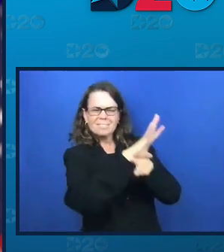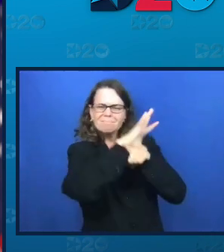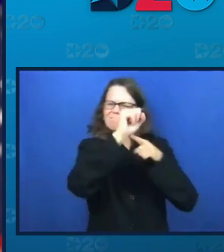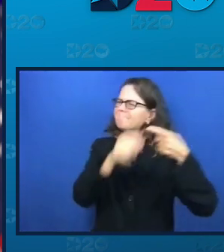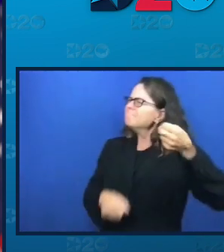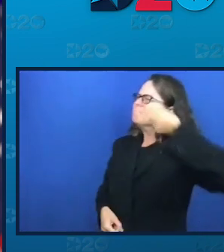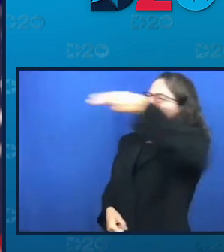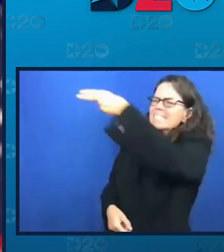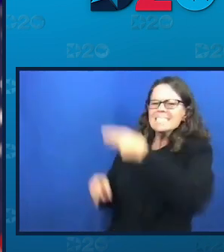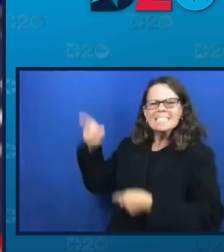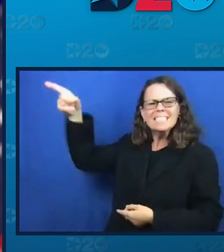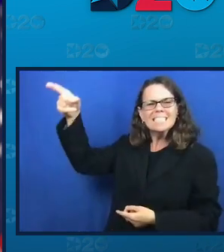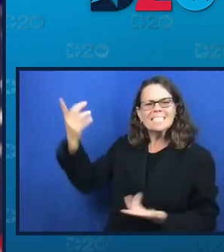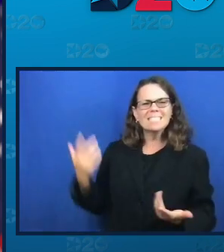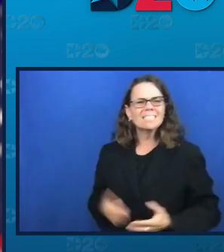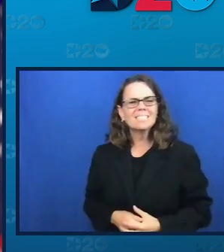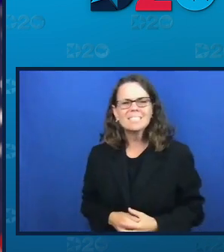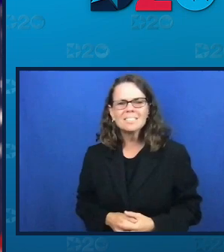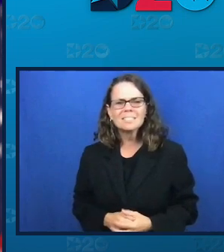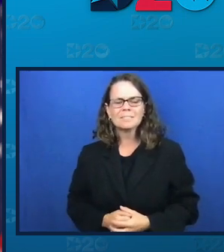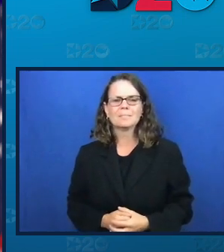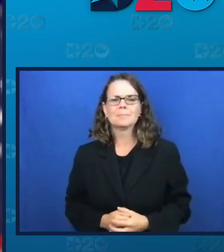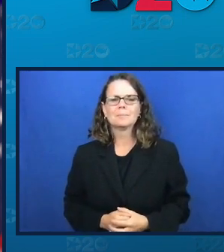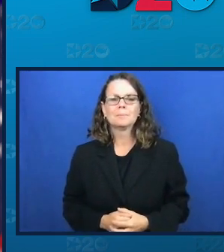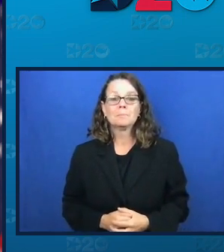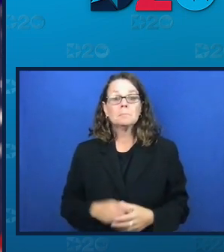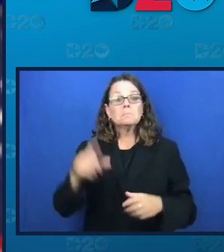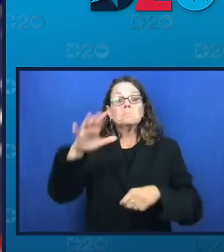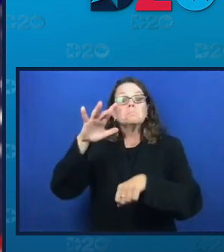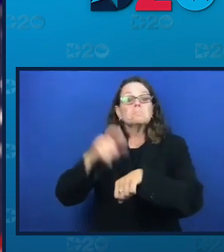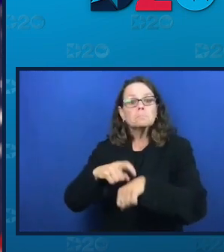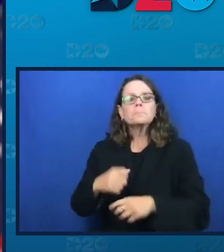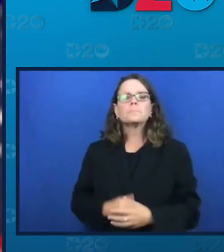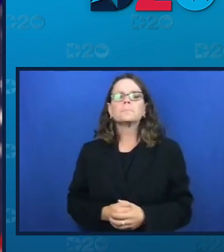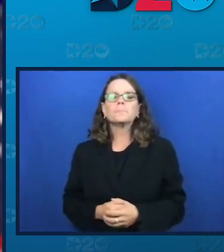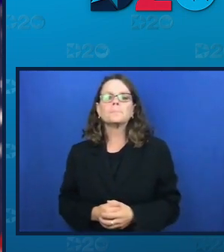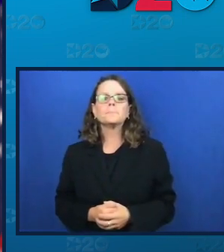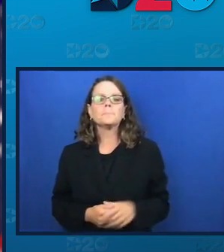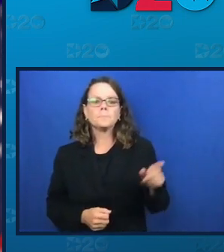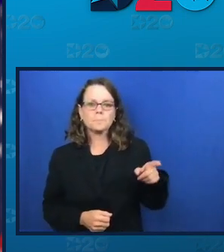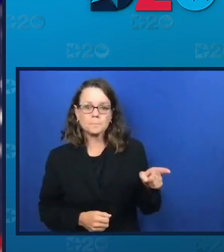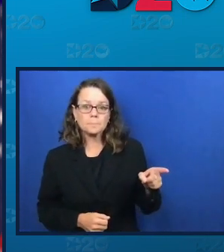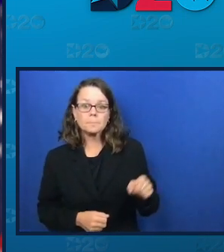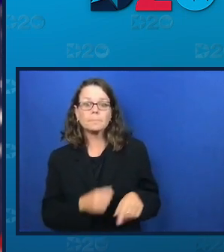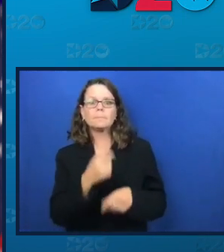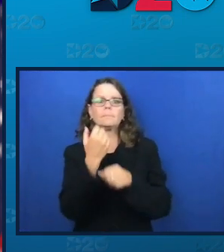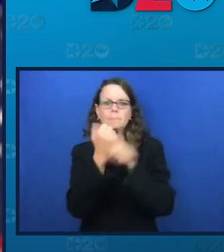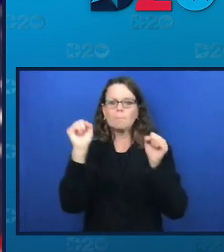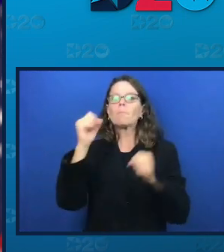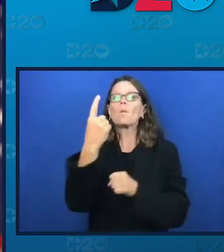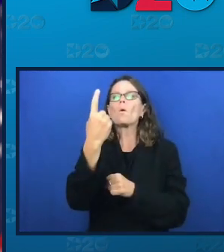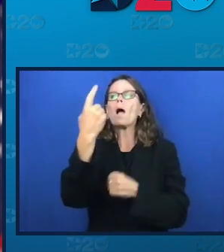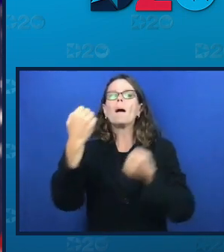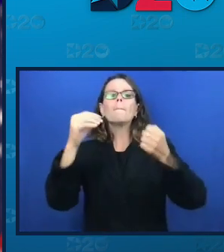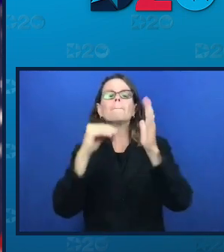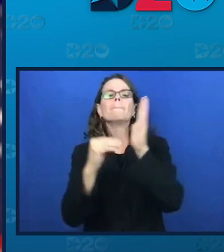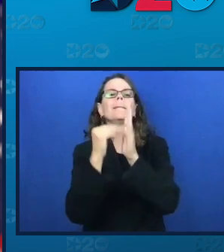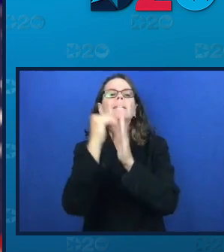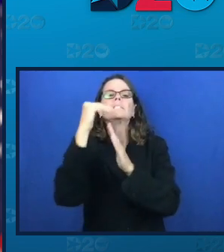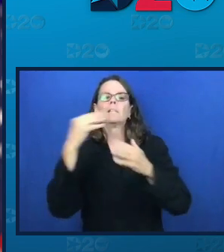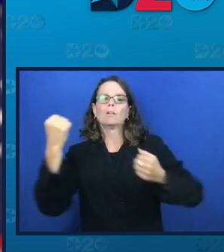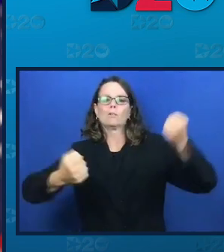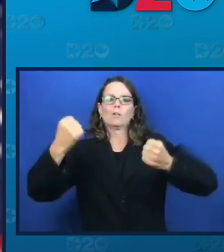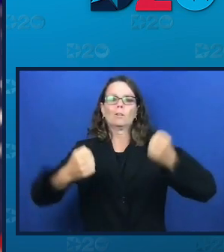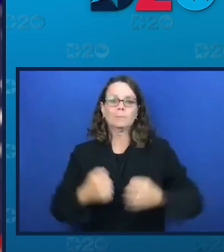helped save 1 million auto industry jobs, Trump has lost 250,000 manufacturing jobs. So when